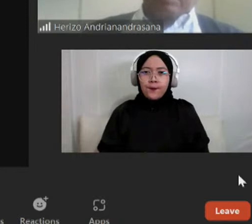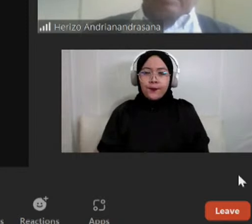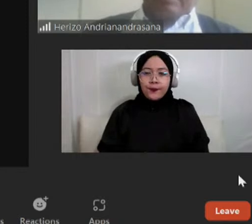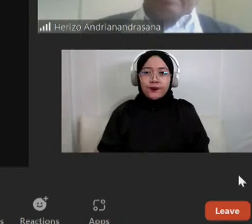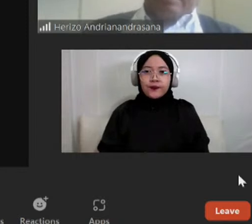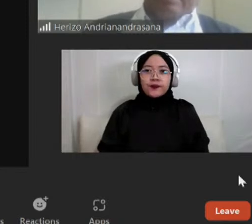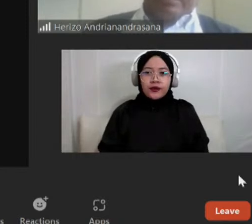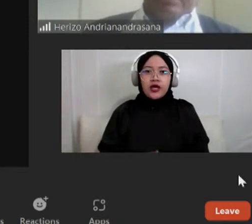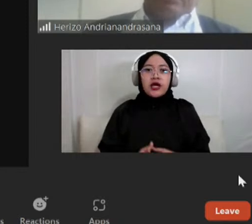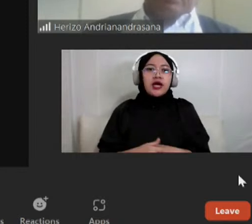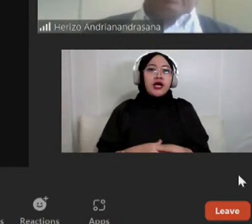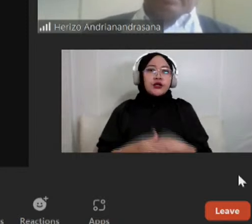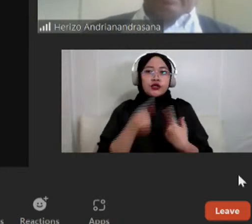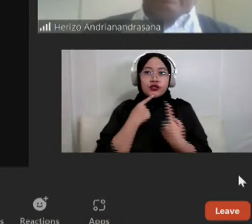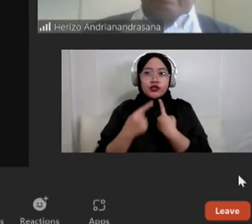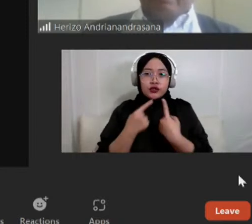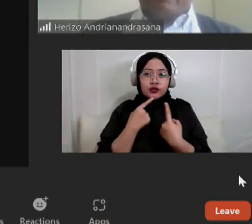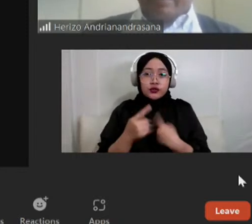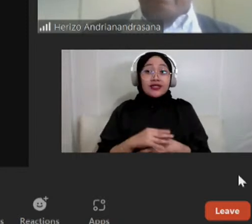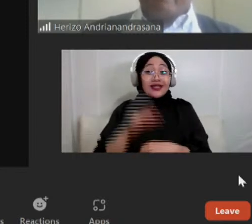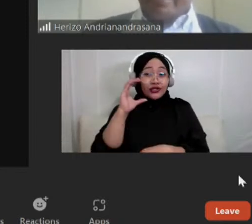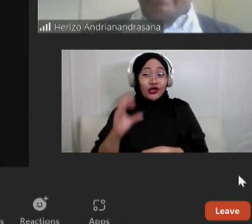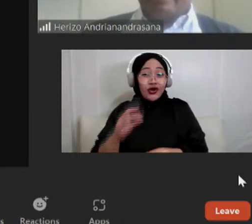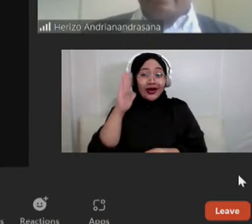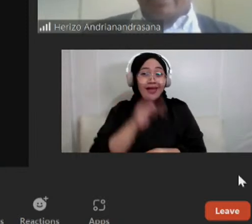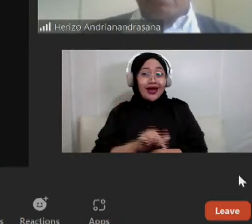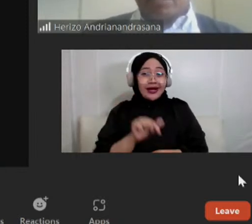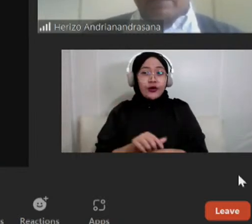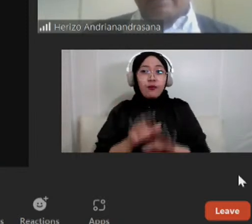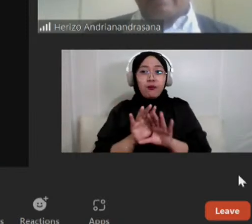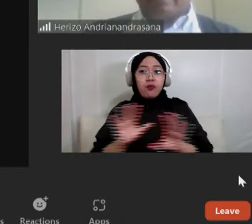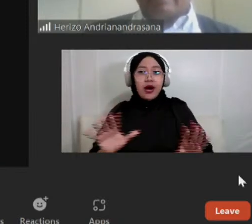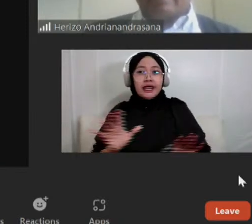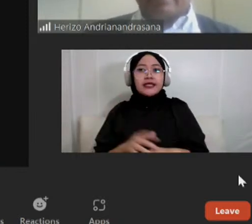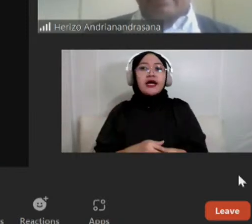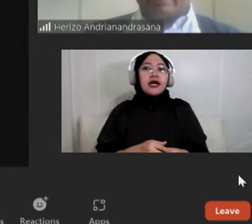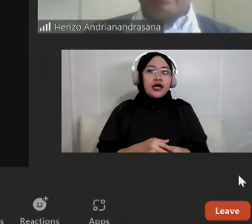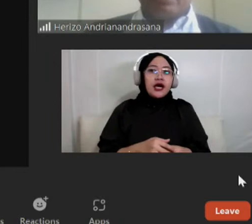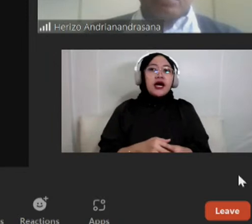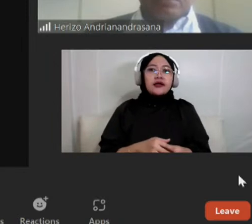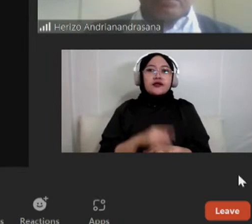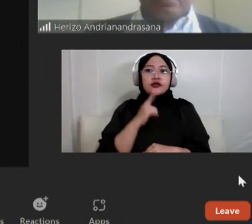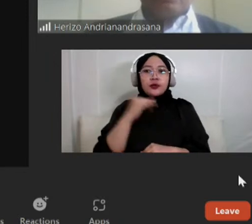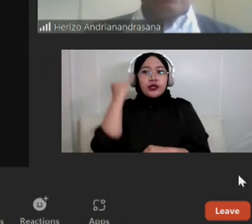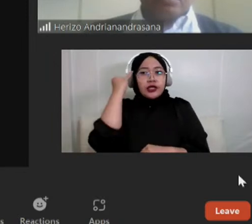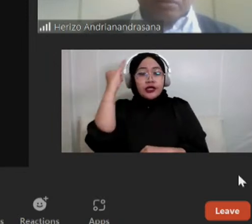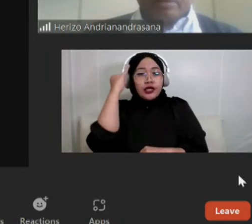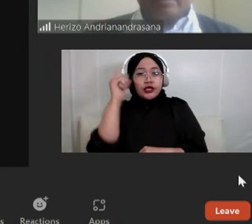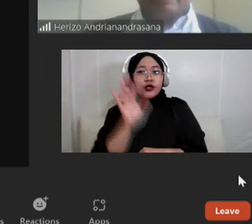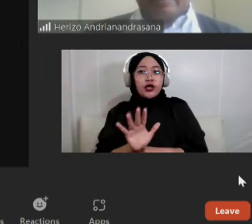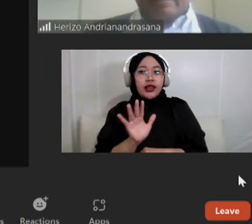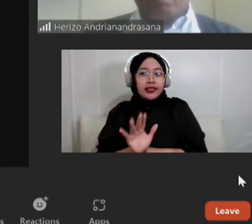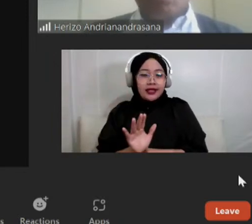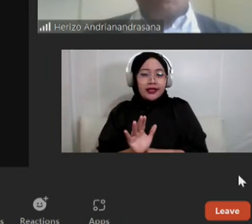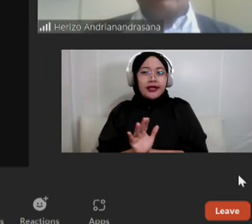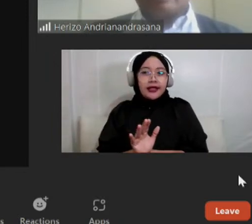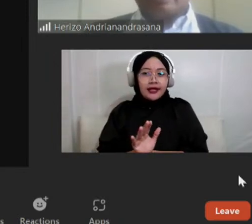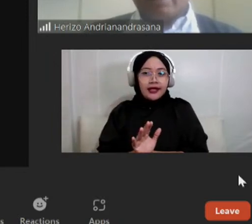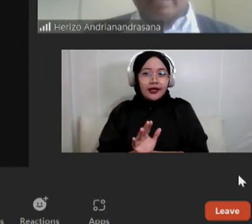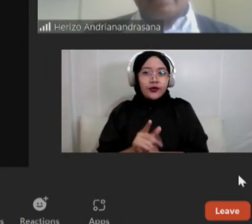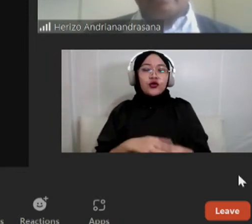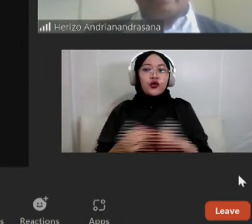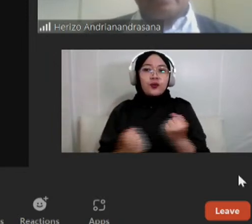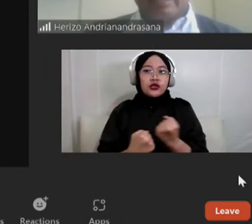the talk this afternoon that there are many available spatial data that can be used to support